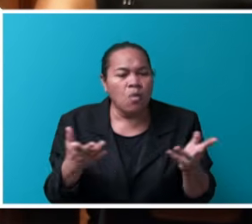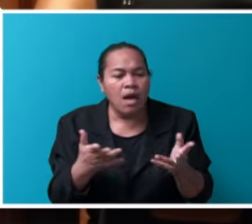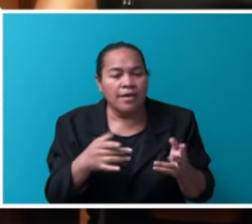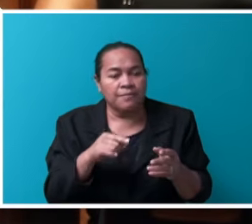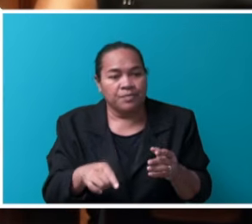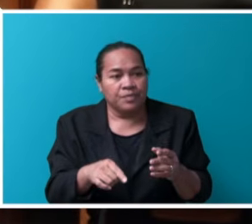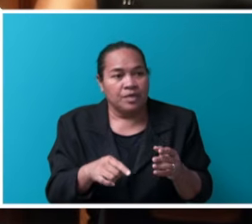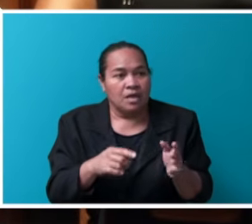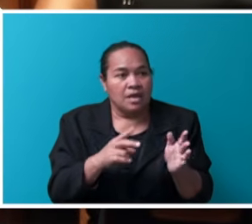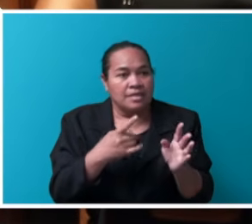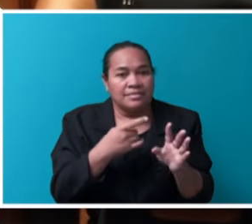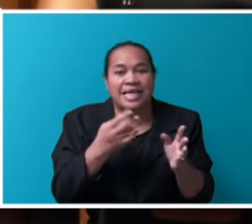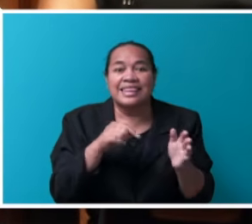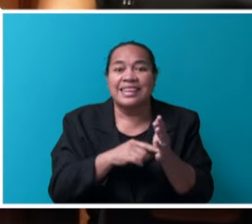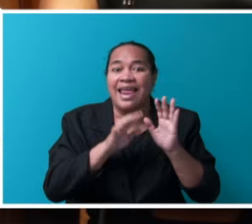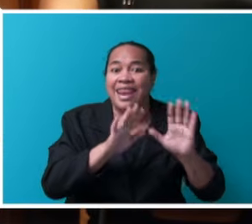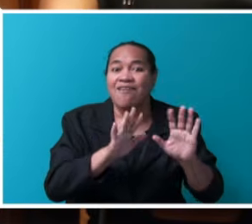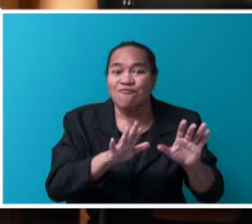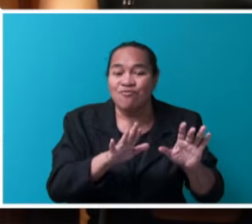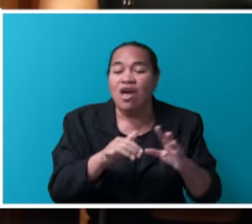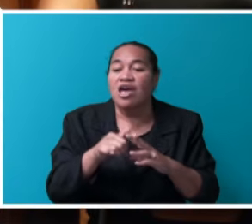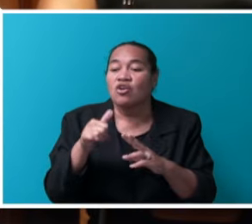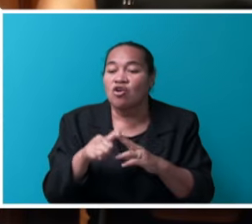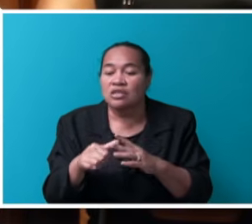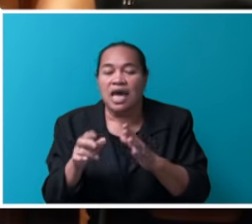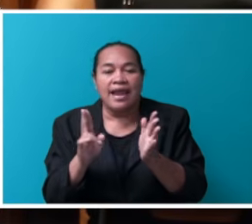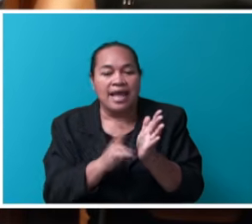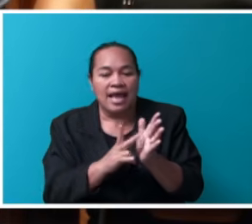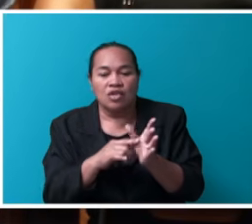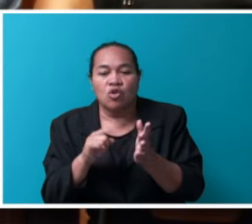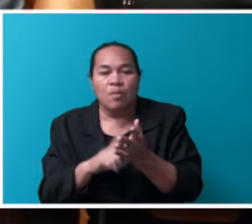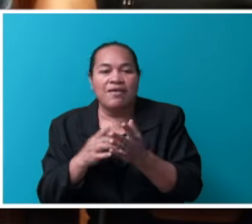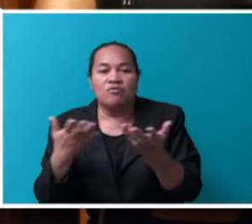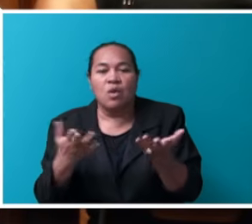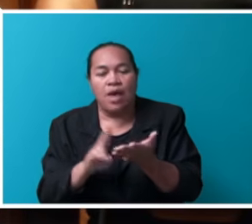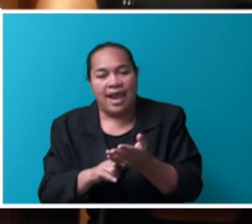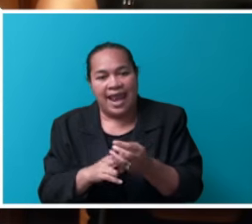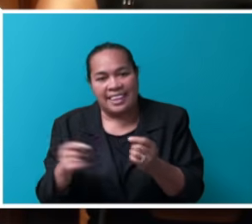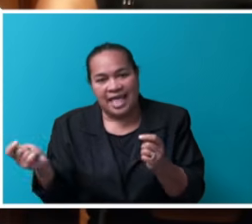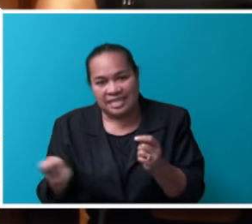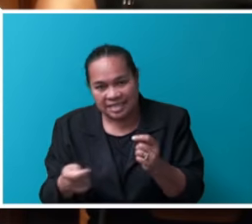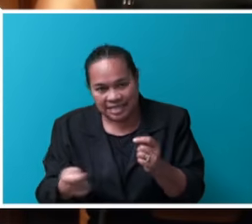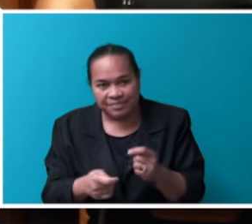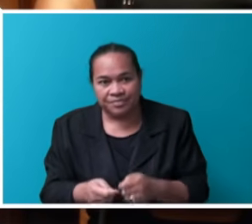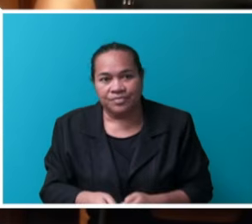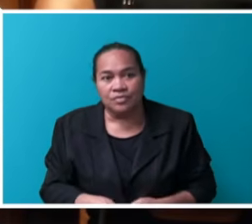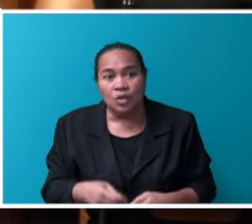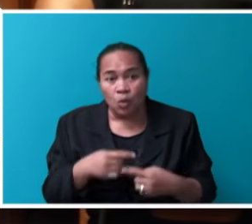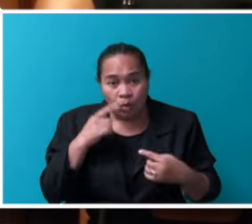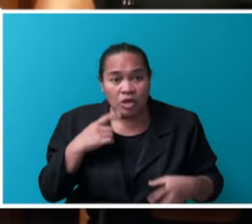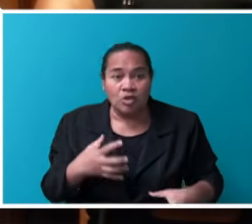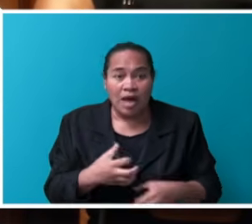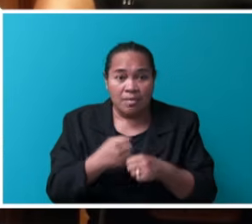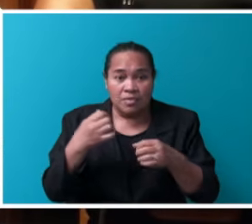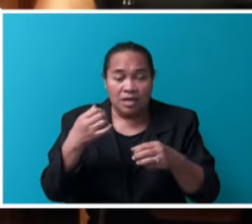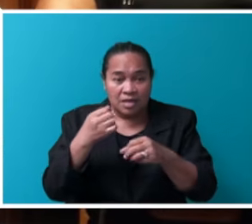Bainunga to Kasavu in Tailevu, as well as from Nangali to Lomaivuna in Naitasiri. In the Western Division, we are upgrading the water mains, which